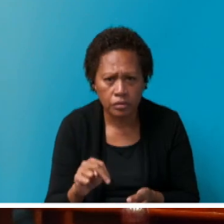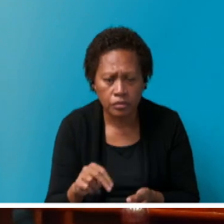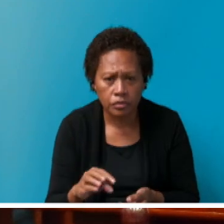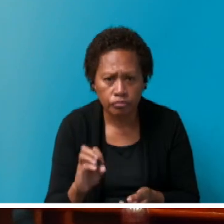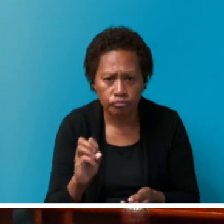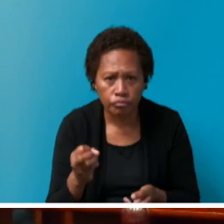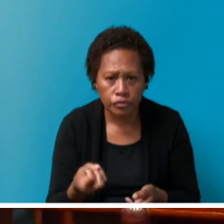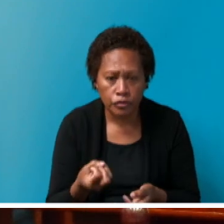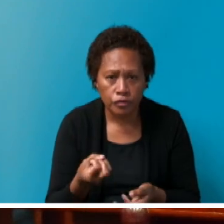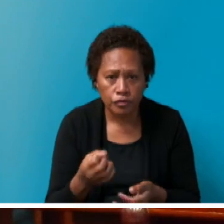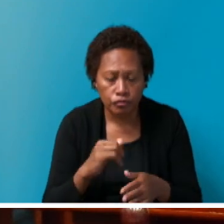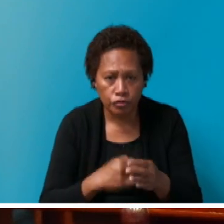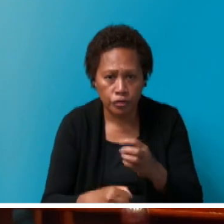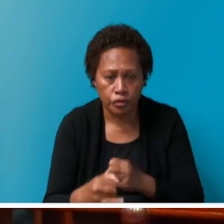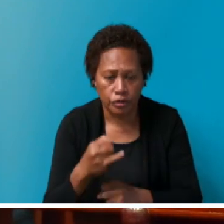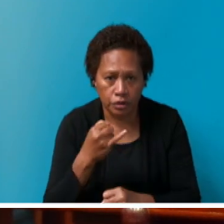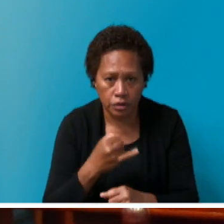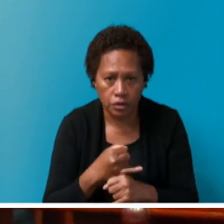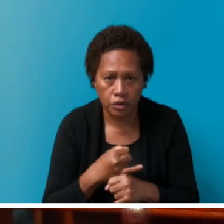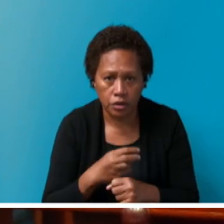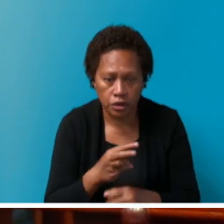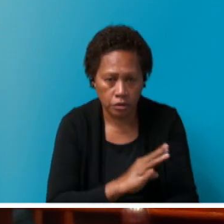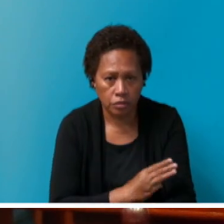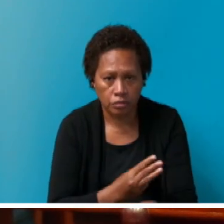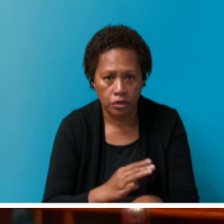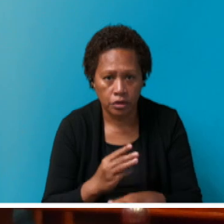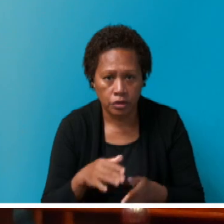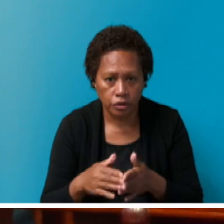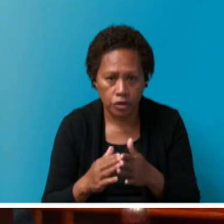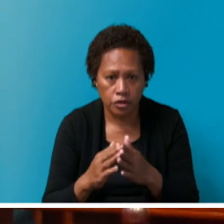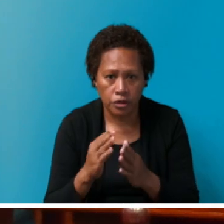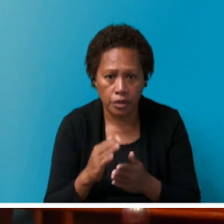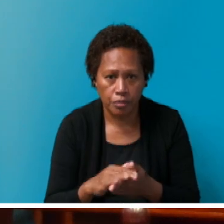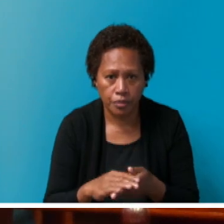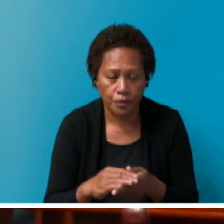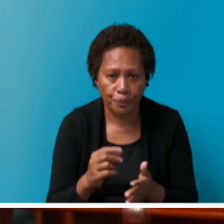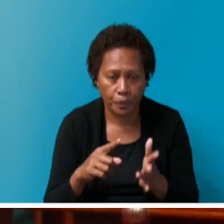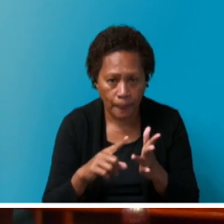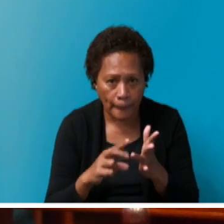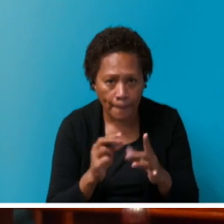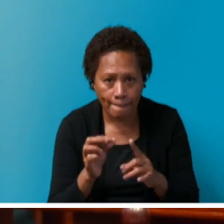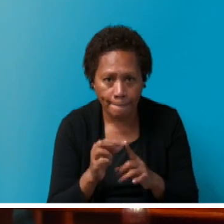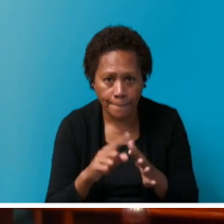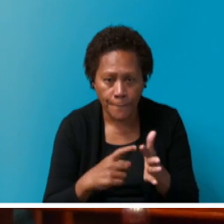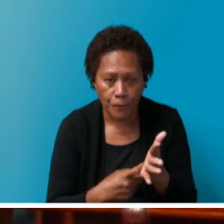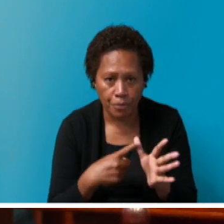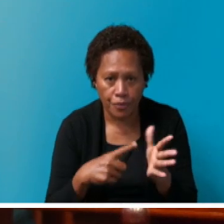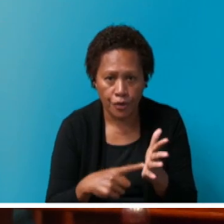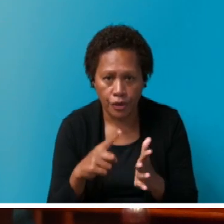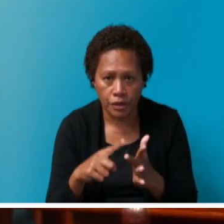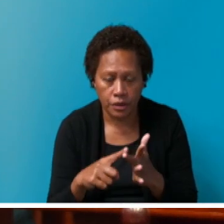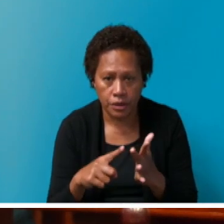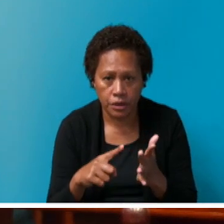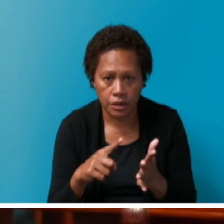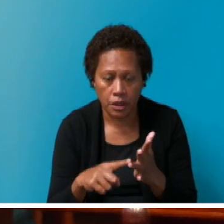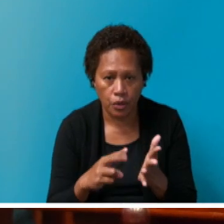International Maritime Organization, particularly for passenger ship operations. The domestic shipping industry has